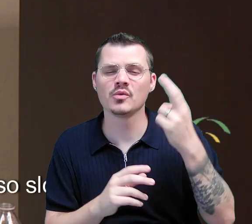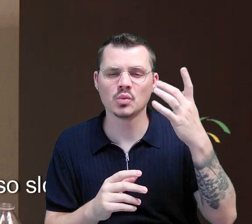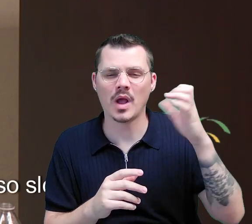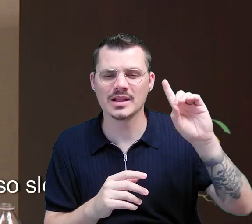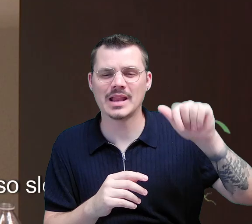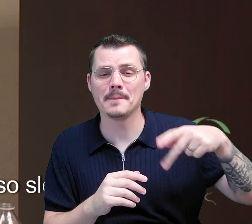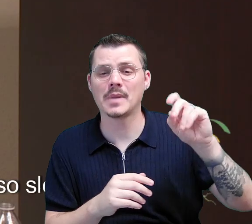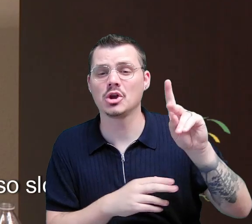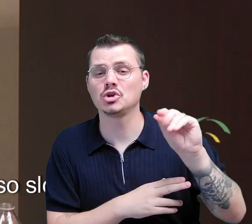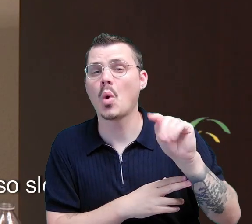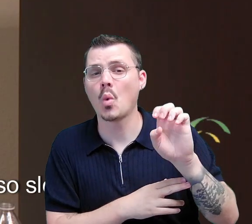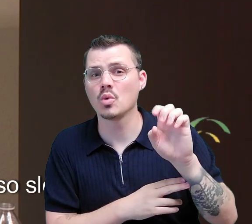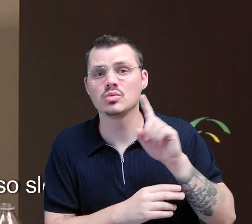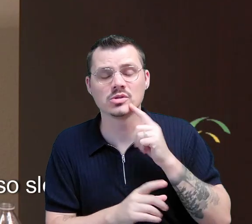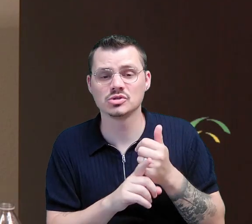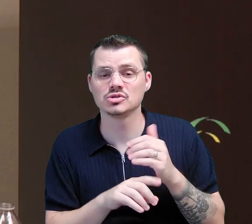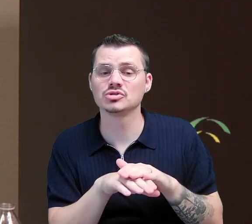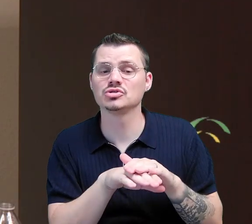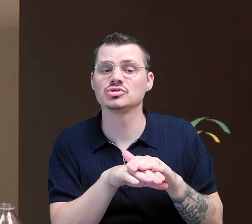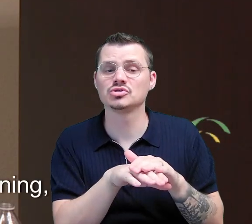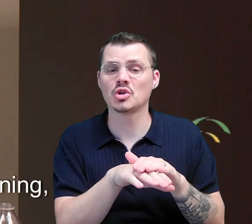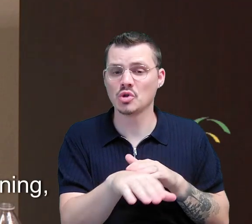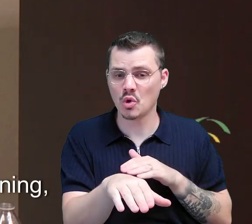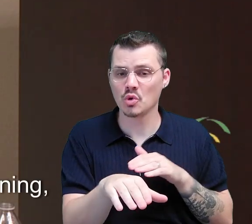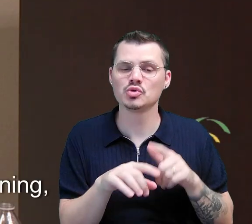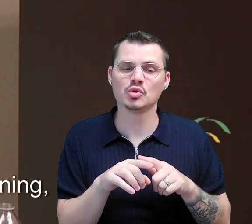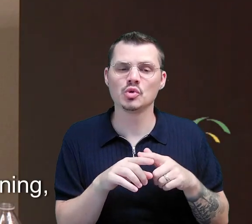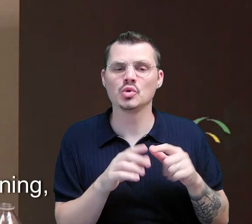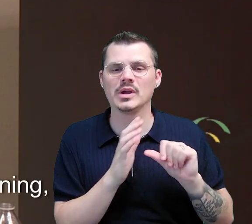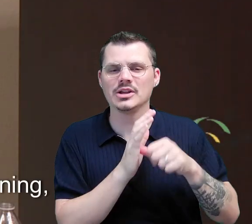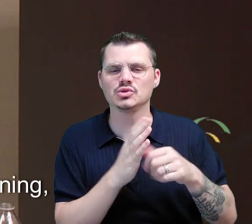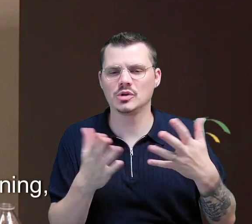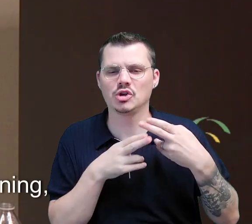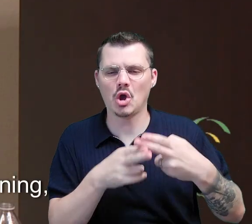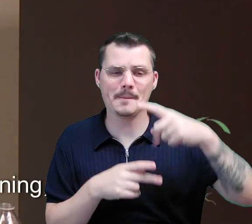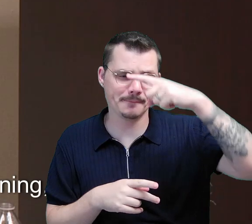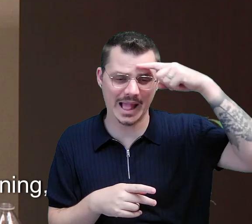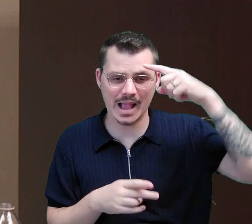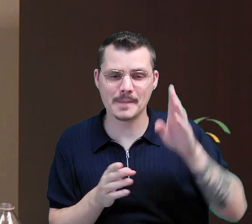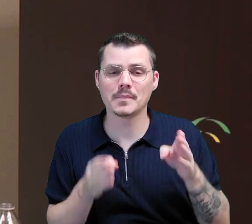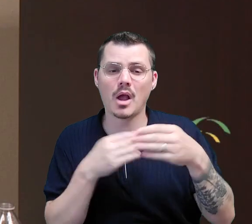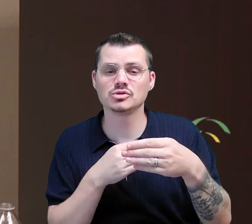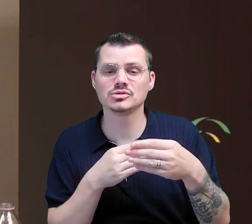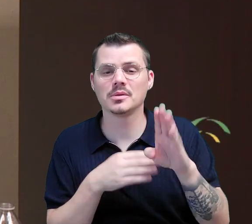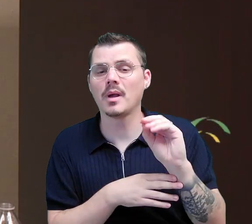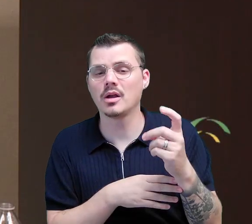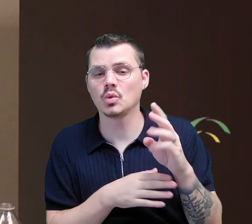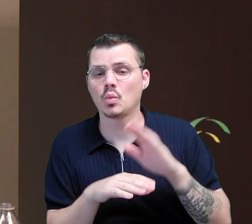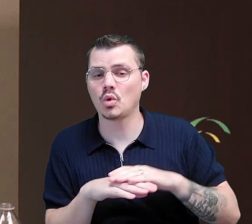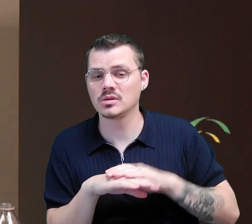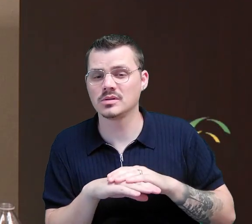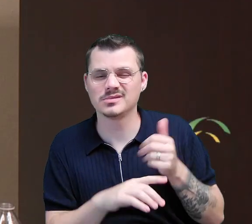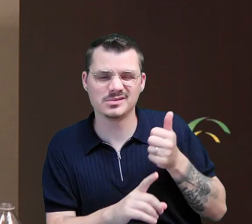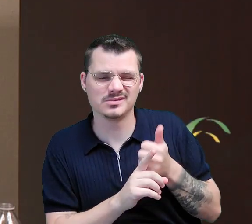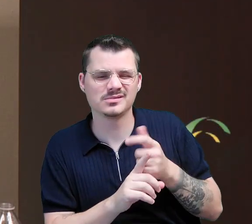reasons why Depakote was so slow to issue what's called a black box warning, which